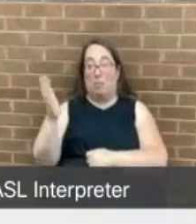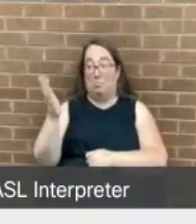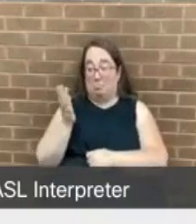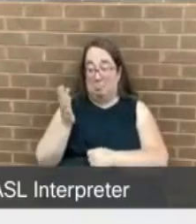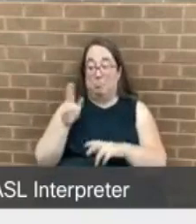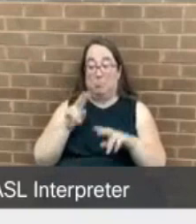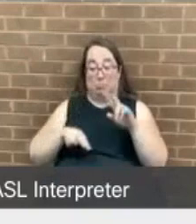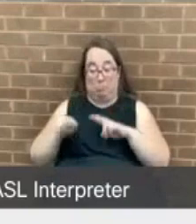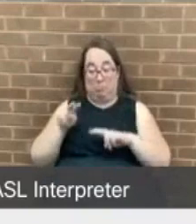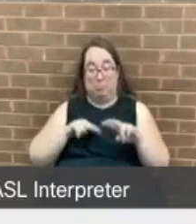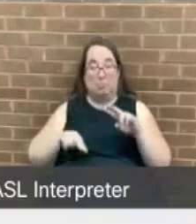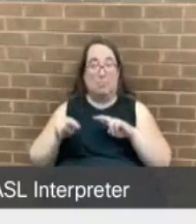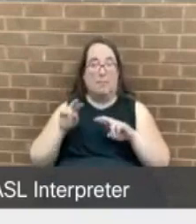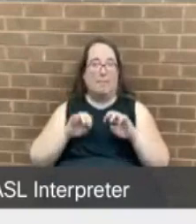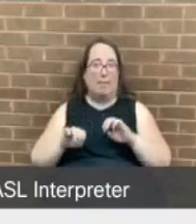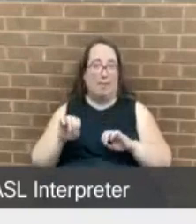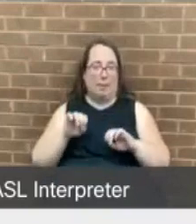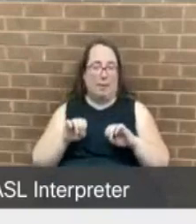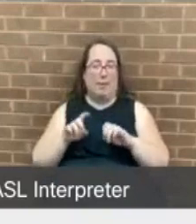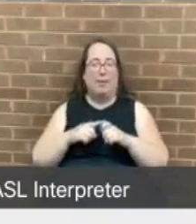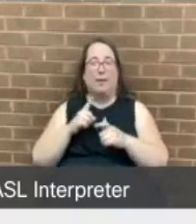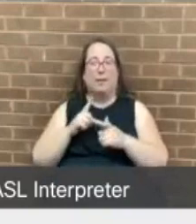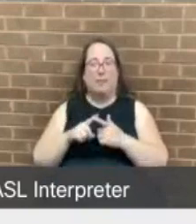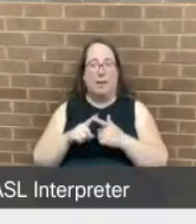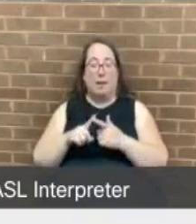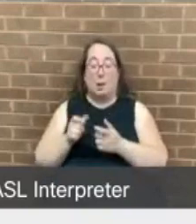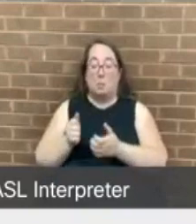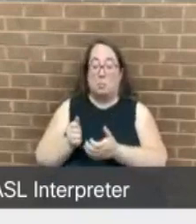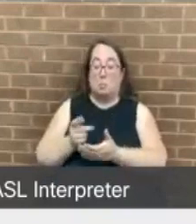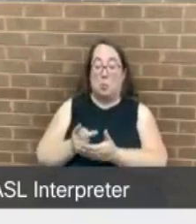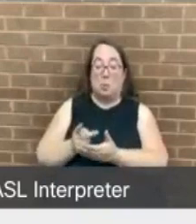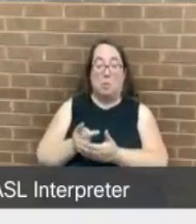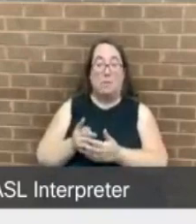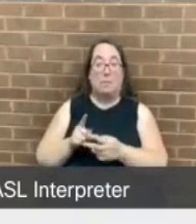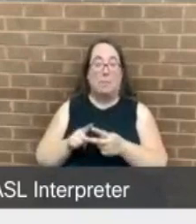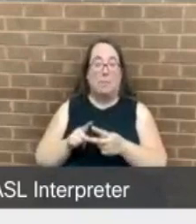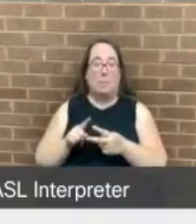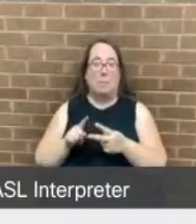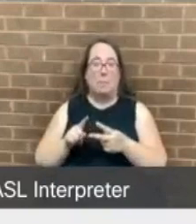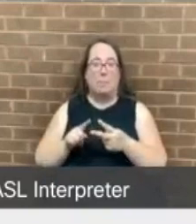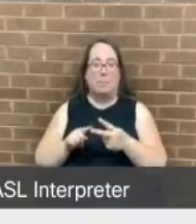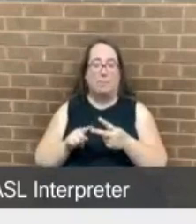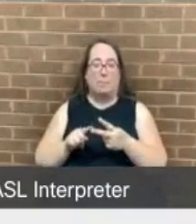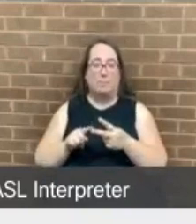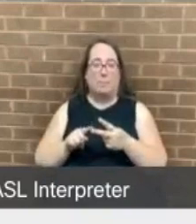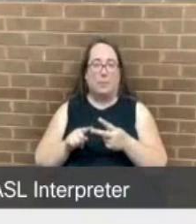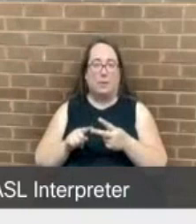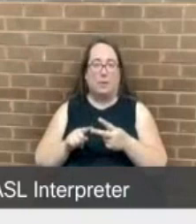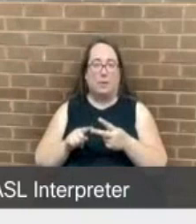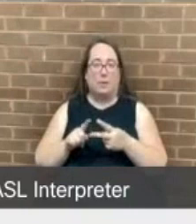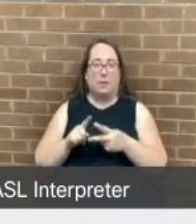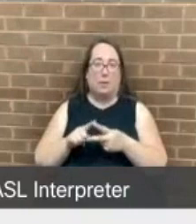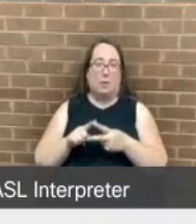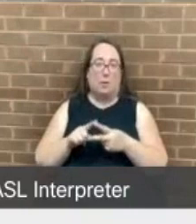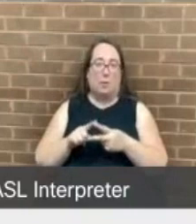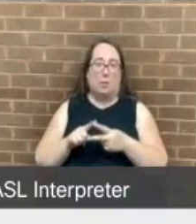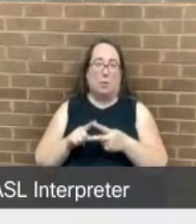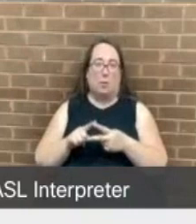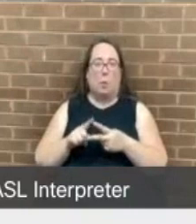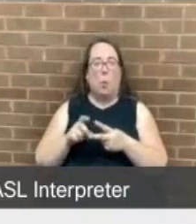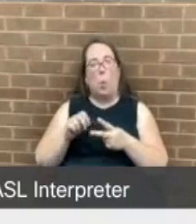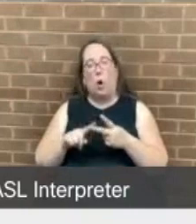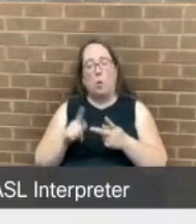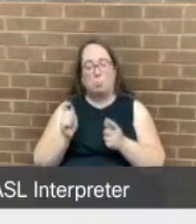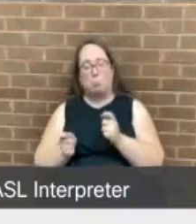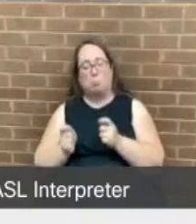community. They will either approve the recommendations in whole or some version